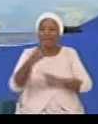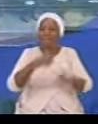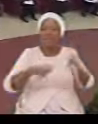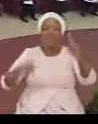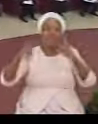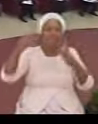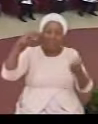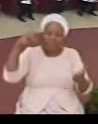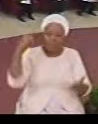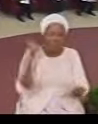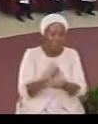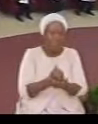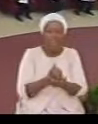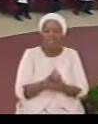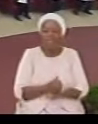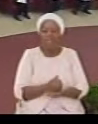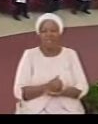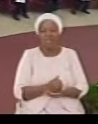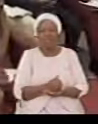Amen.